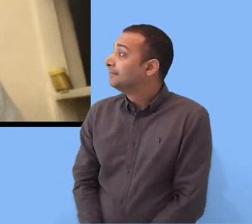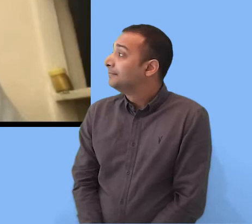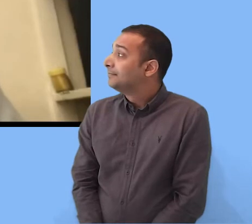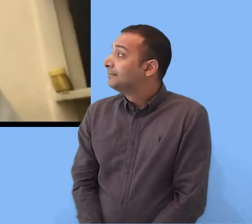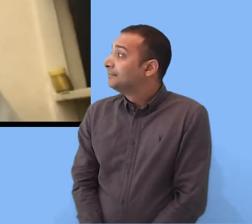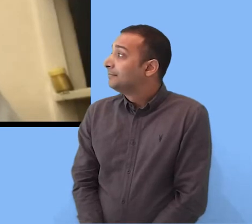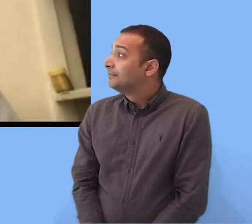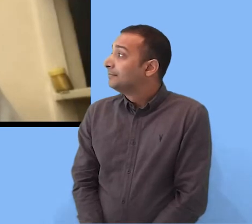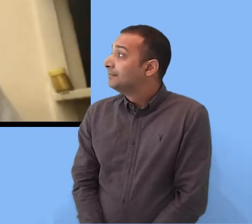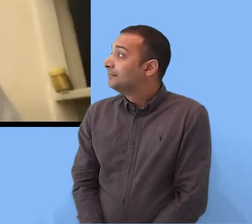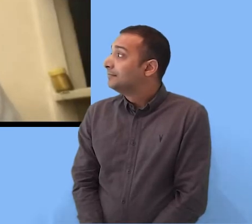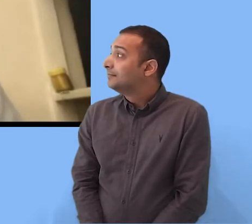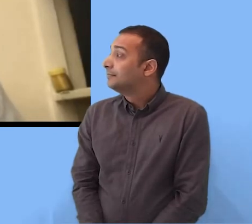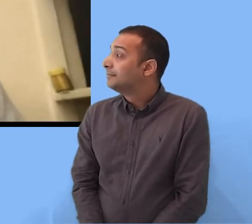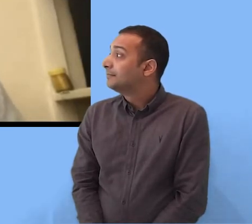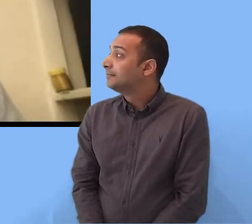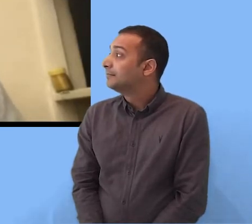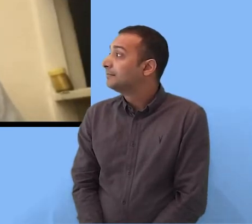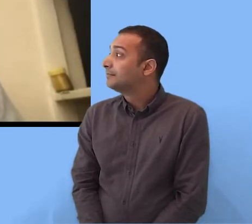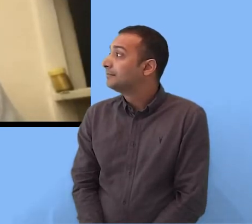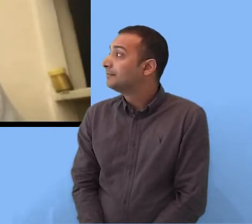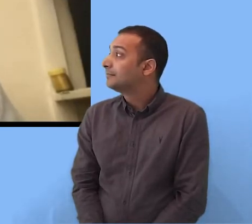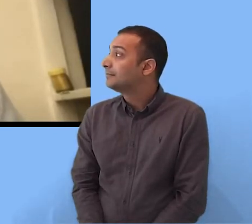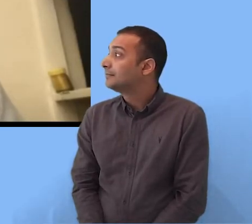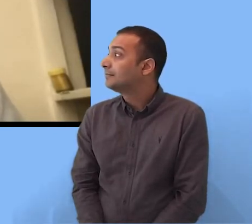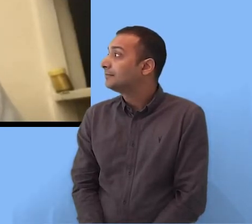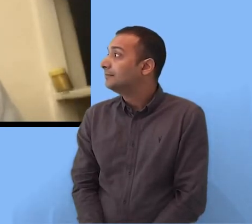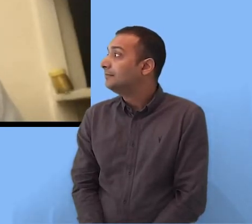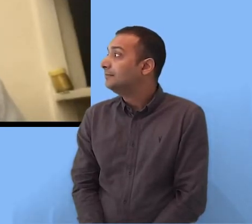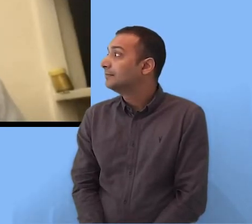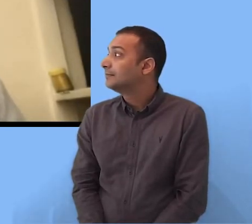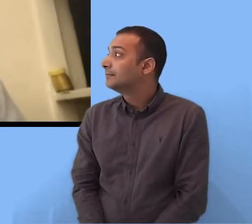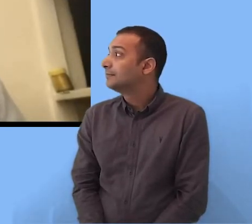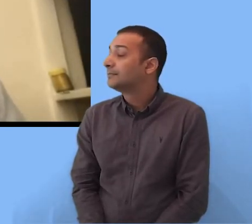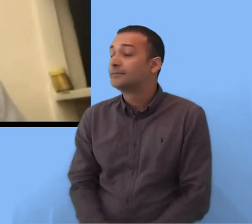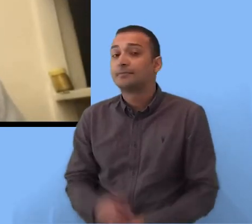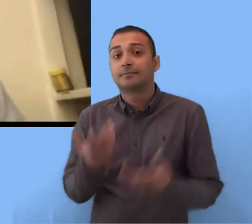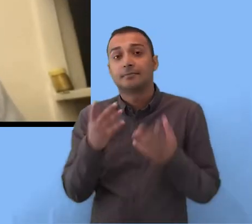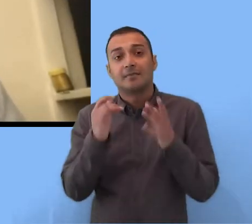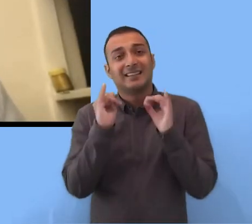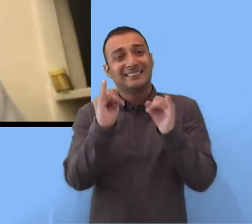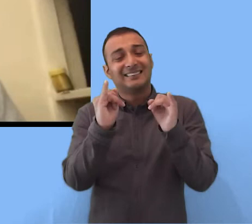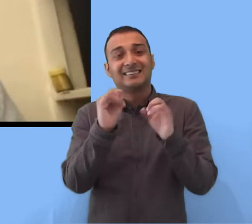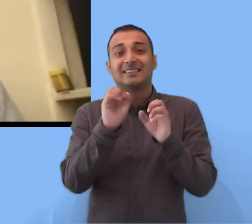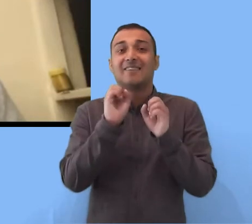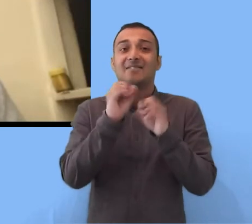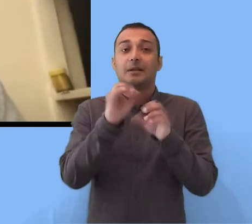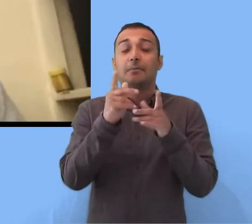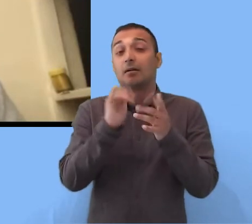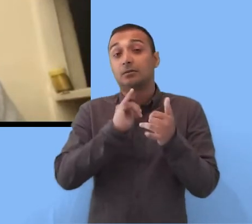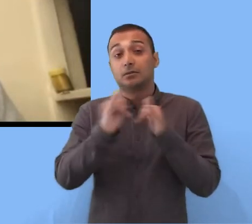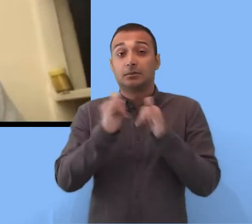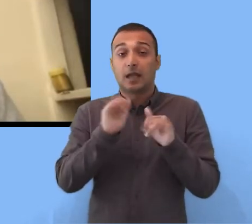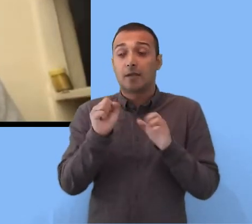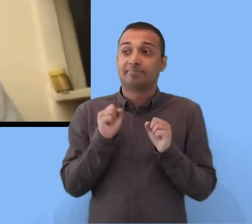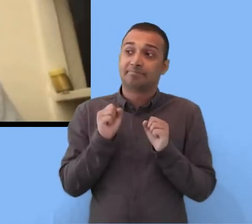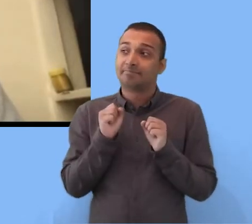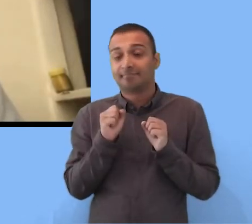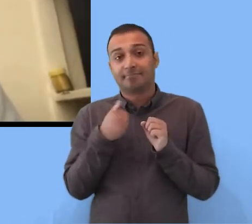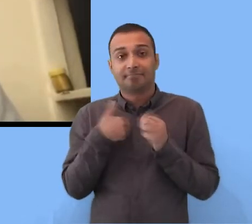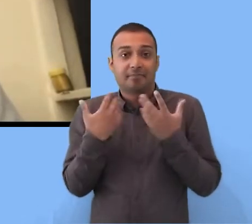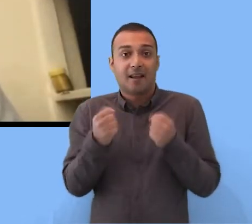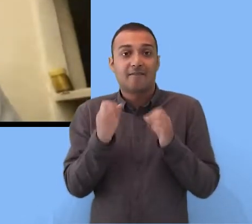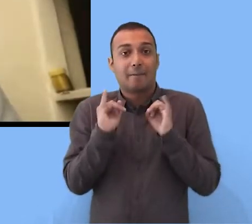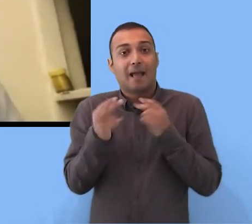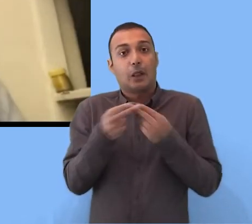And the difficulties with feedback often is we don't want to be the bringer of bad news. Often we don't have the time because there may